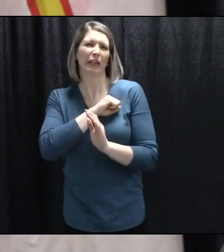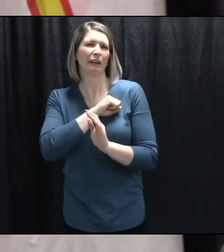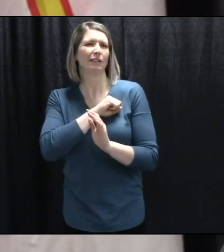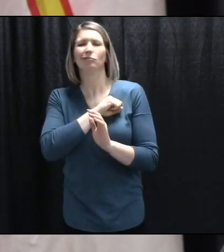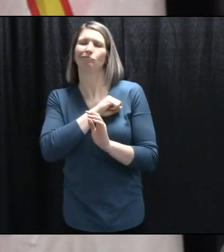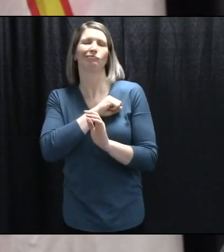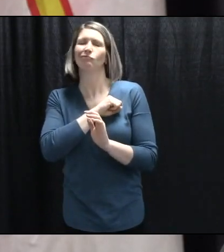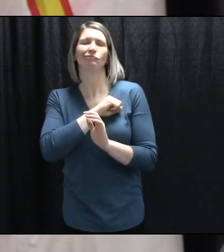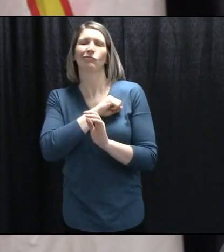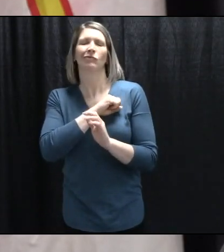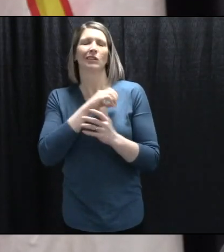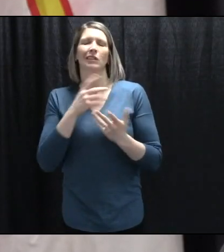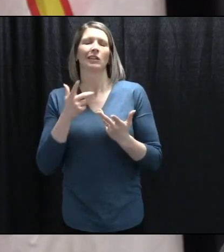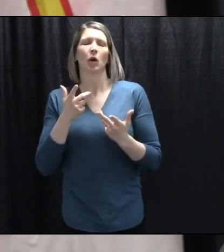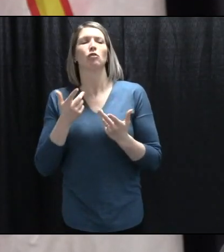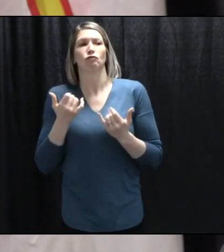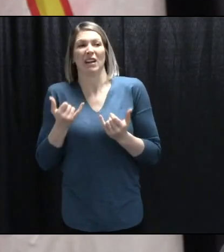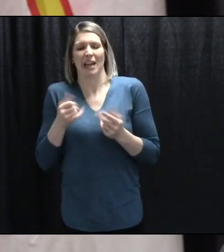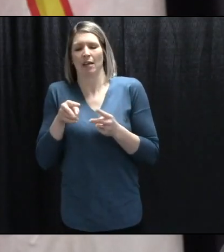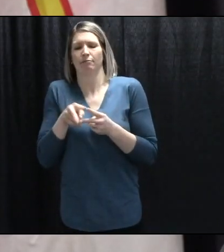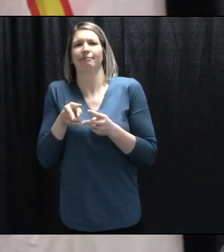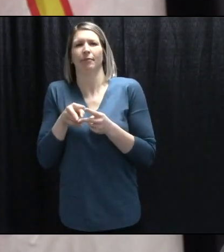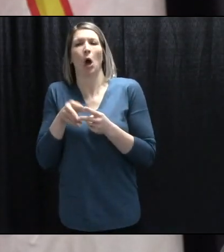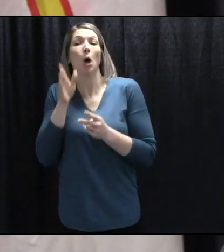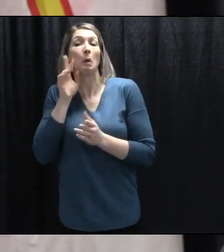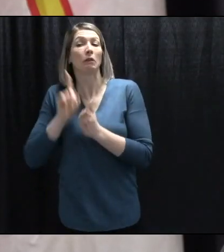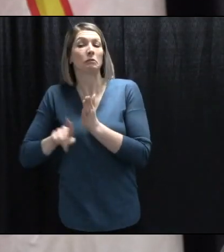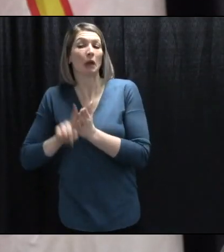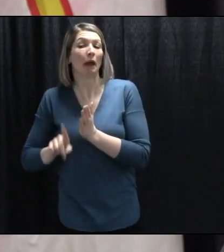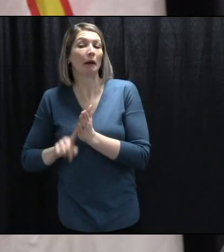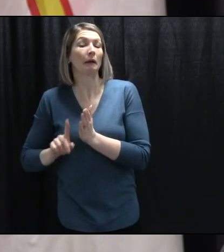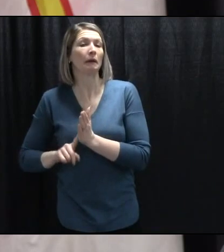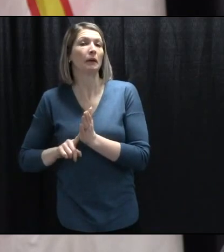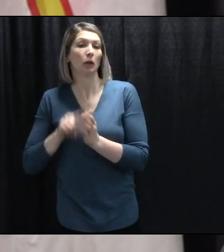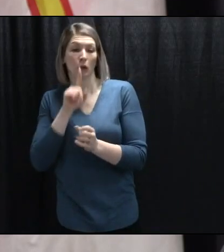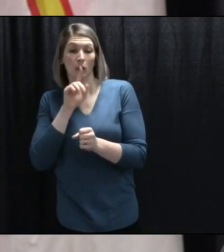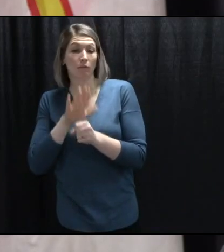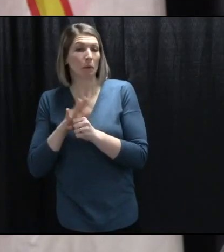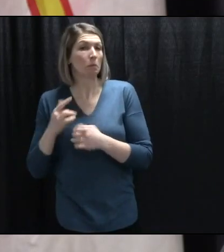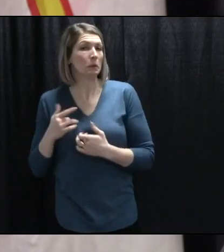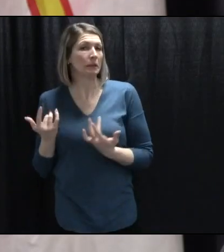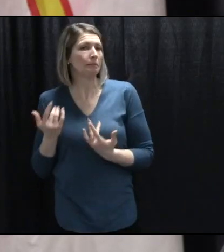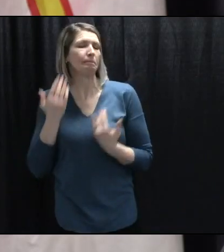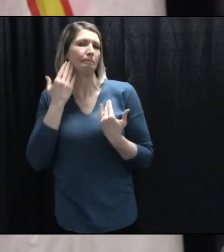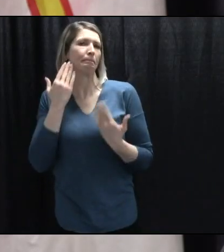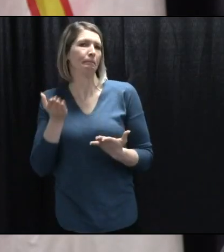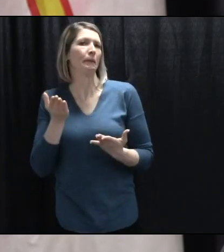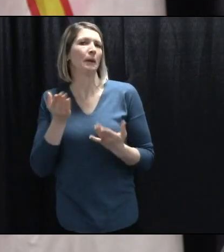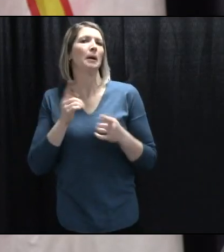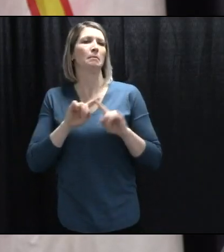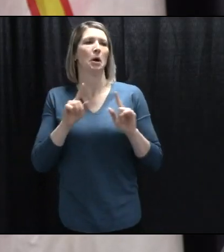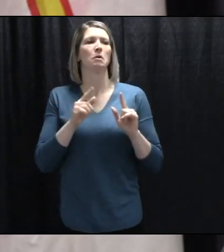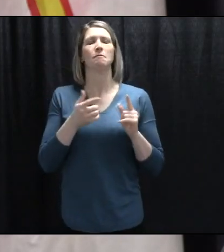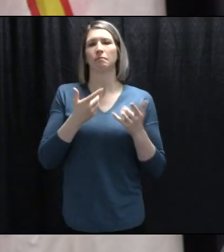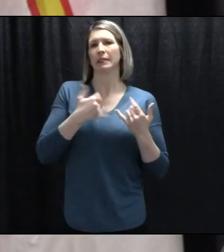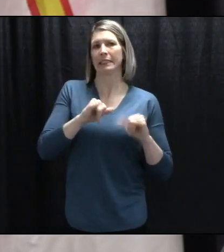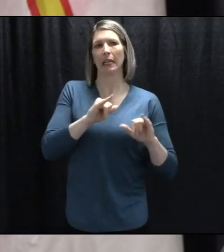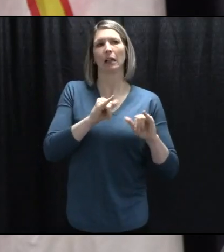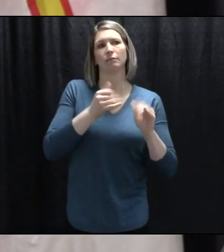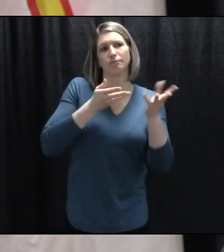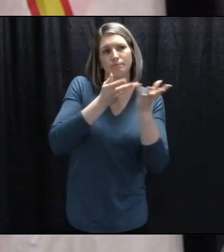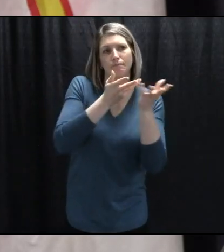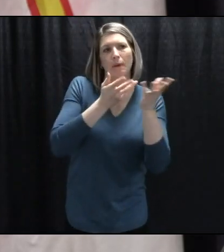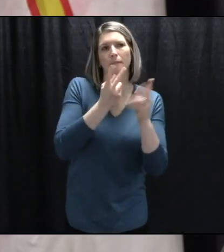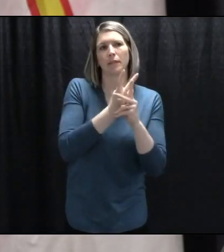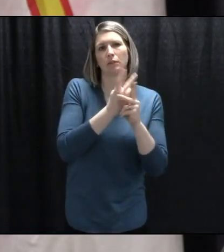these are things that we're following up on now. And as I said, I've talked to all those individuals, and we're working on a solution here.